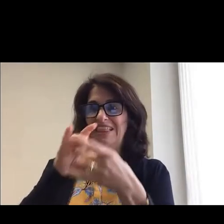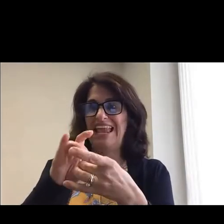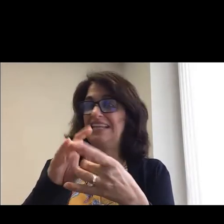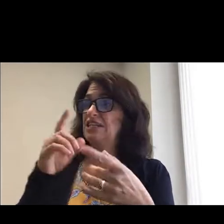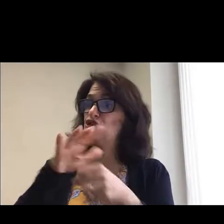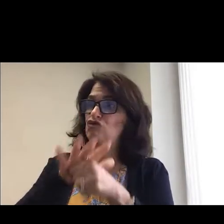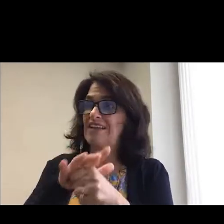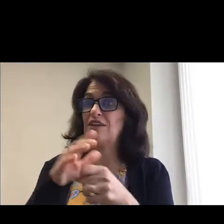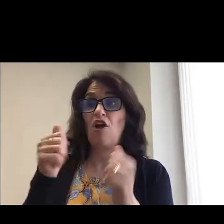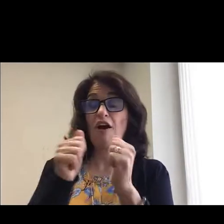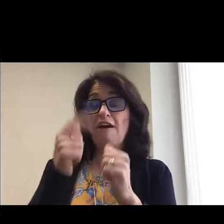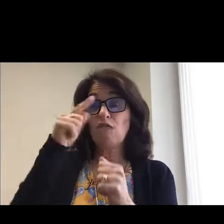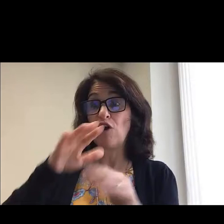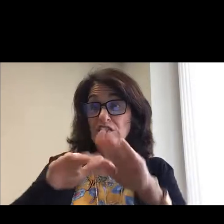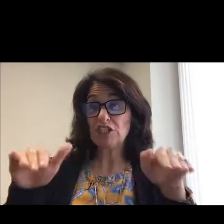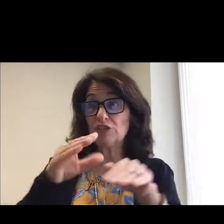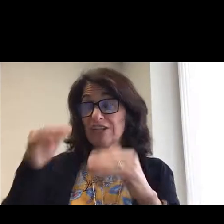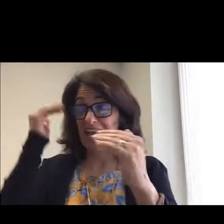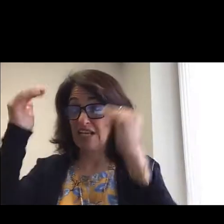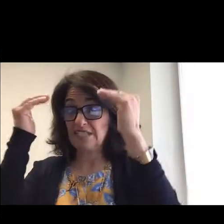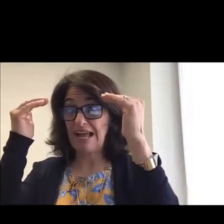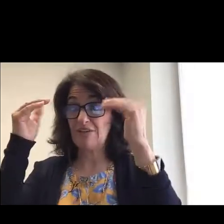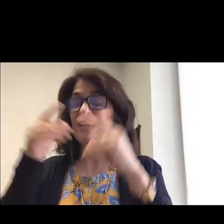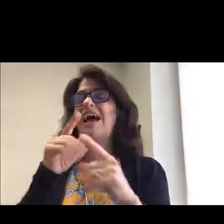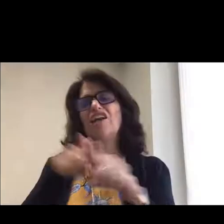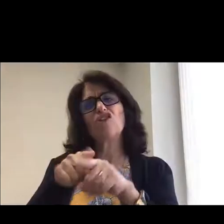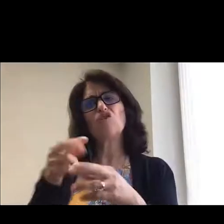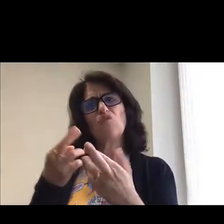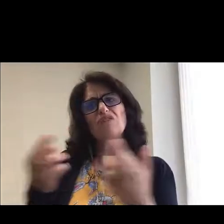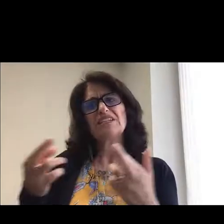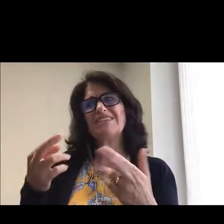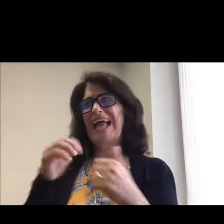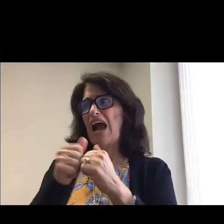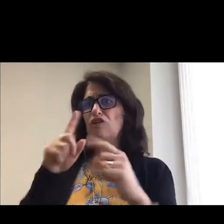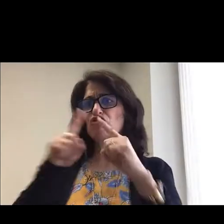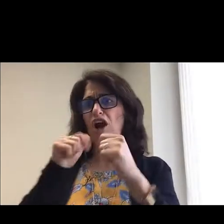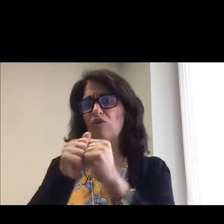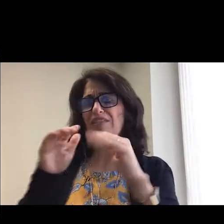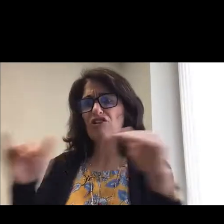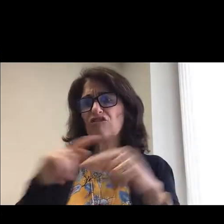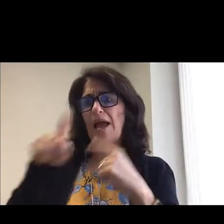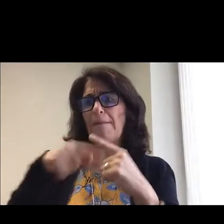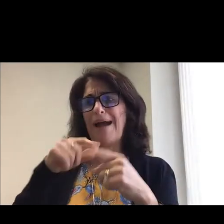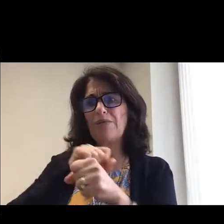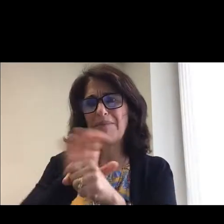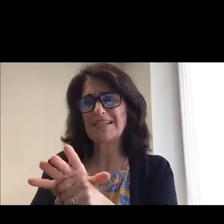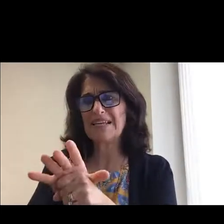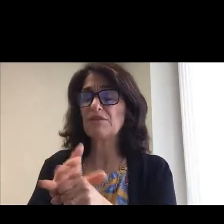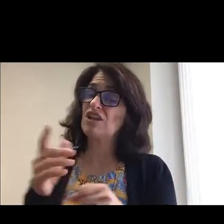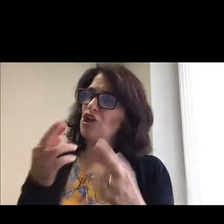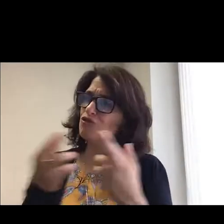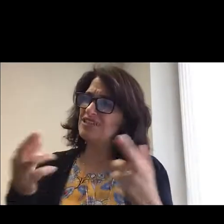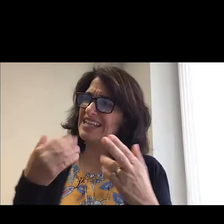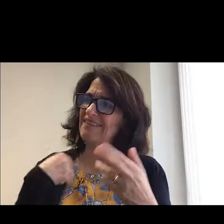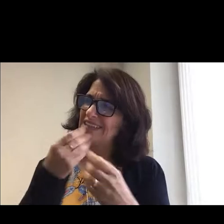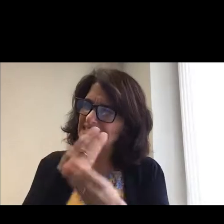adults, as well as resources on how to talk to children about the pandemic. These resources are in several languages,